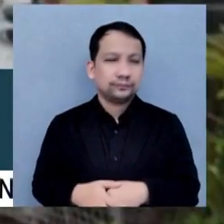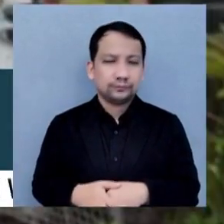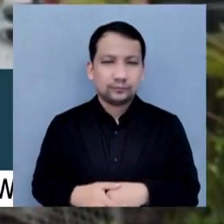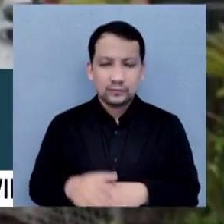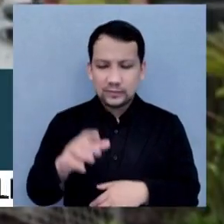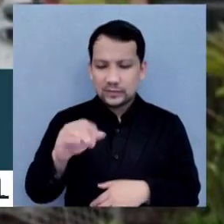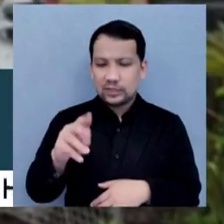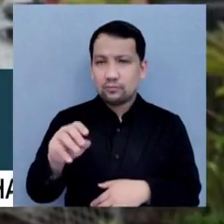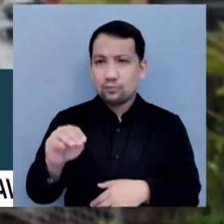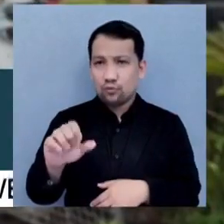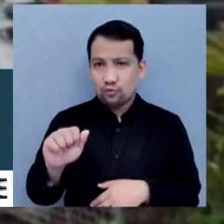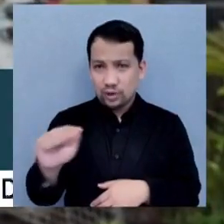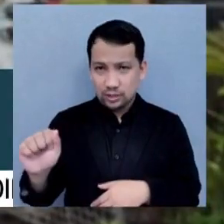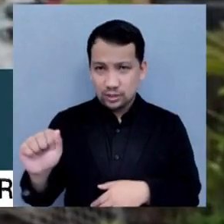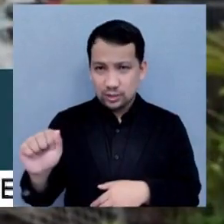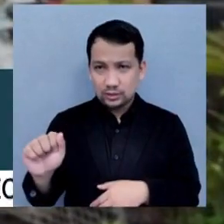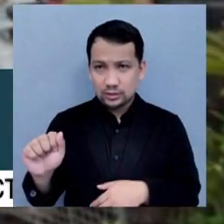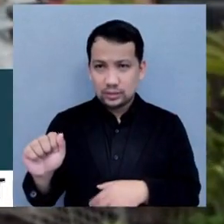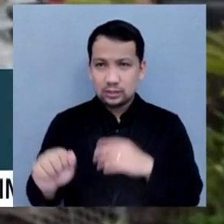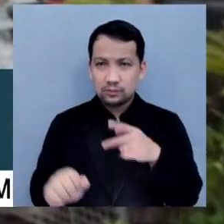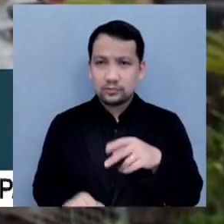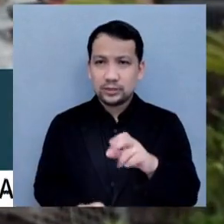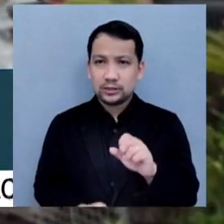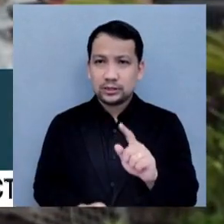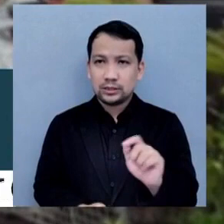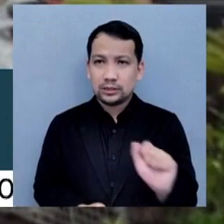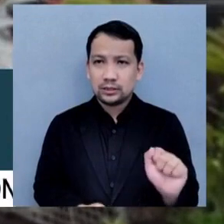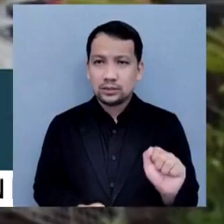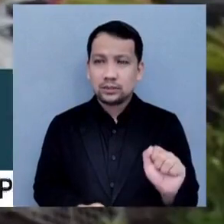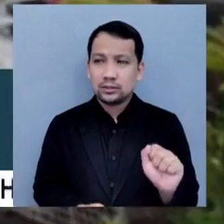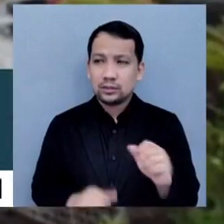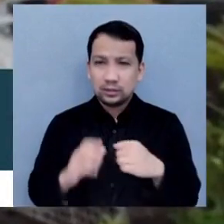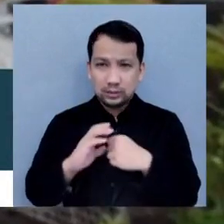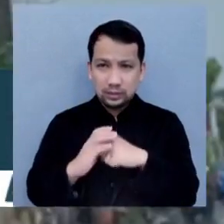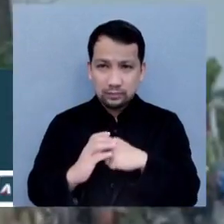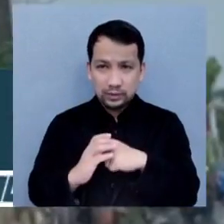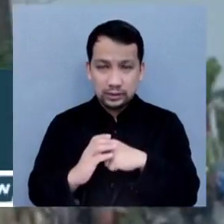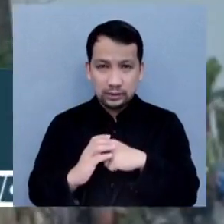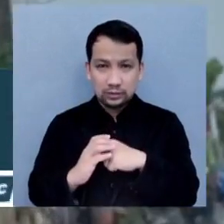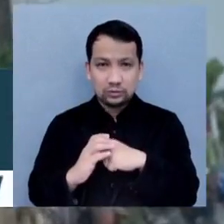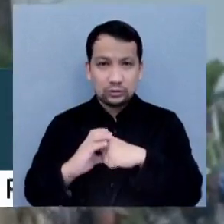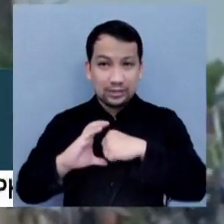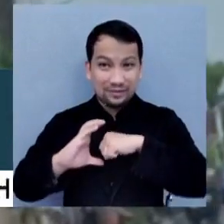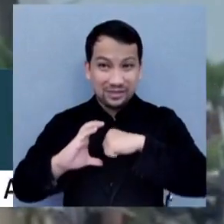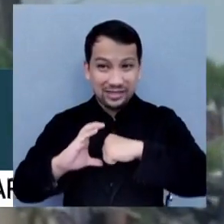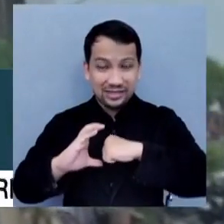Caramoan, and the Presentacion, Camarines Sur. As of now,